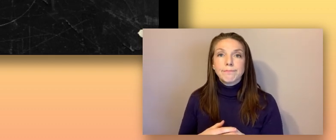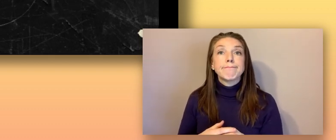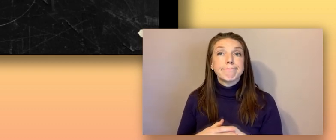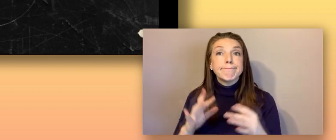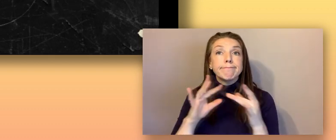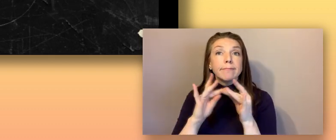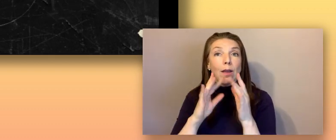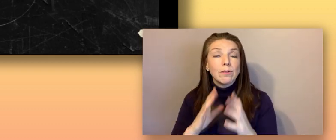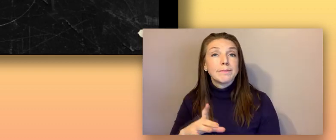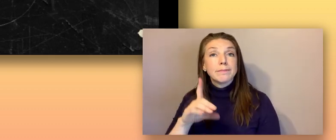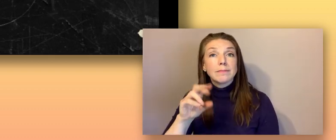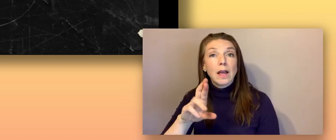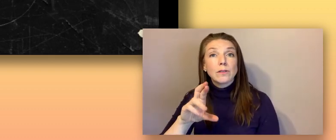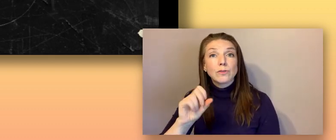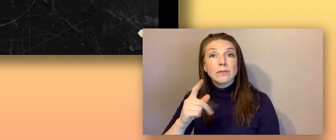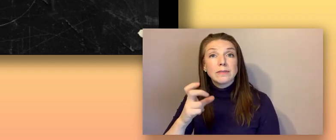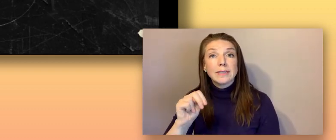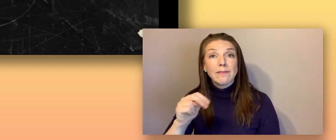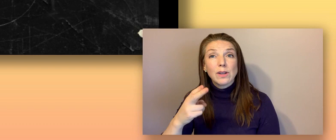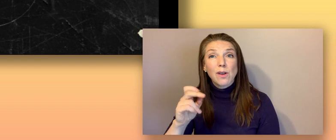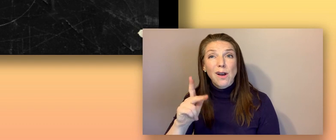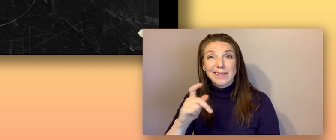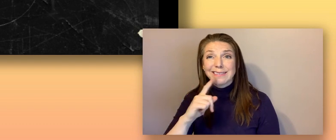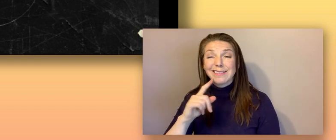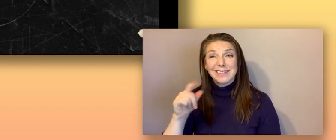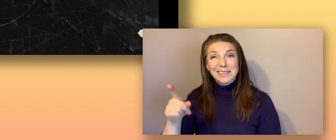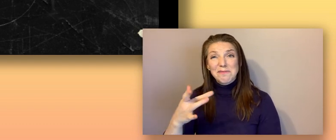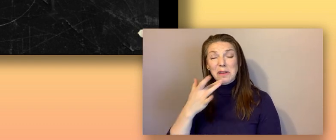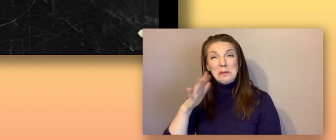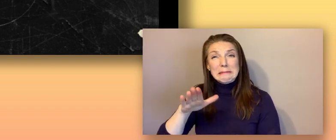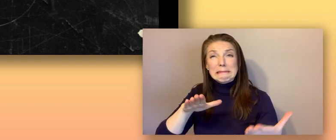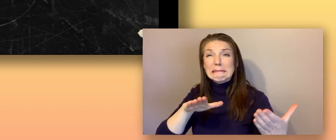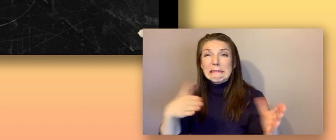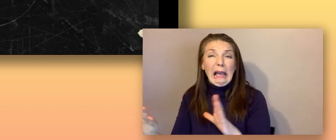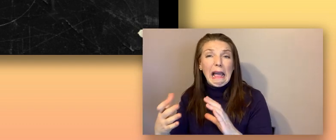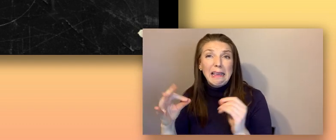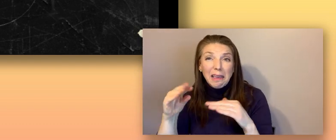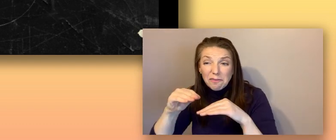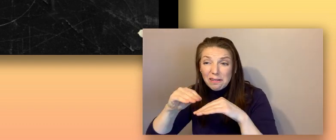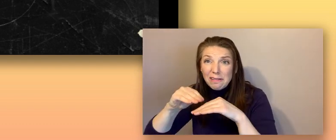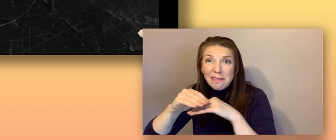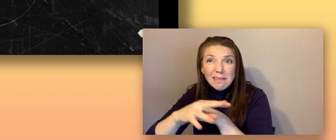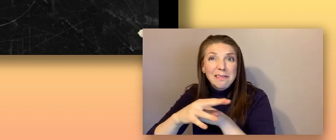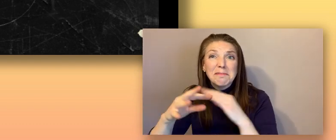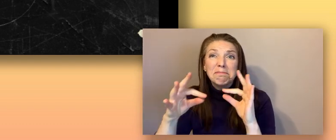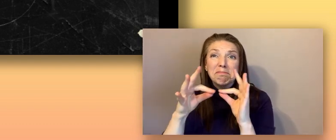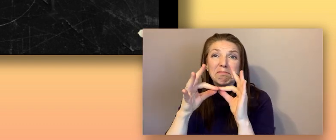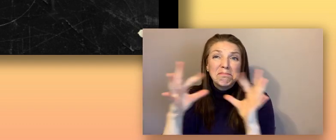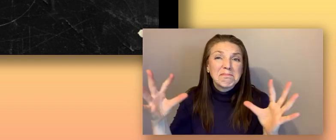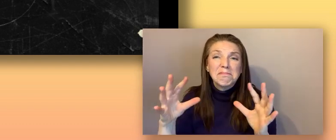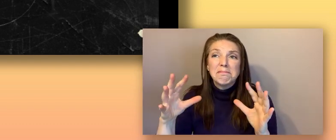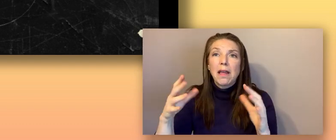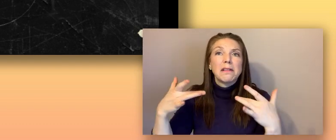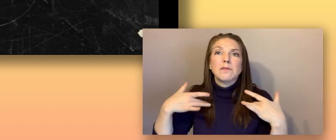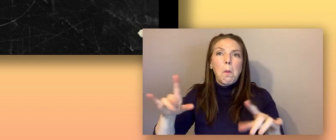Dr. Stephen Hawking now believes that he would prefer to die if he had nothing more to contribute and was just a